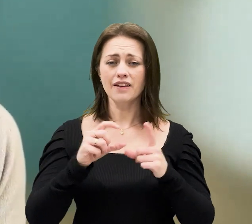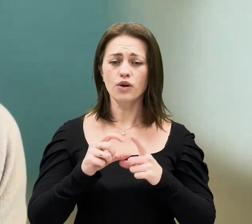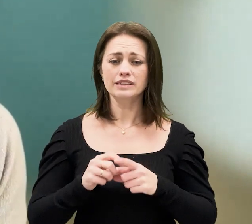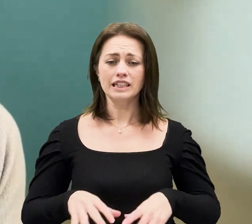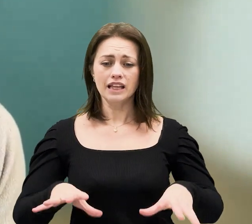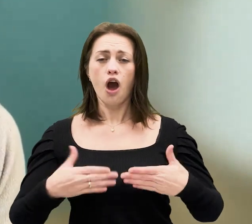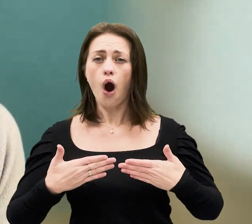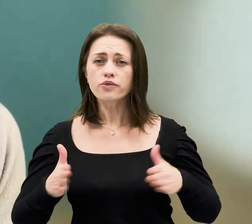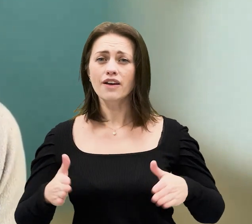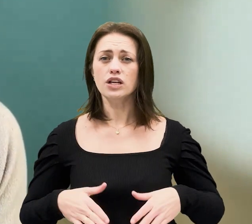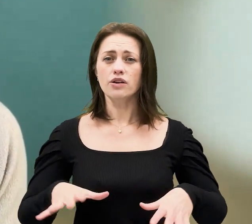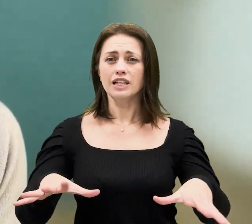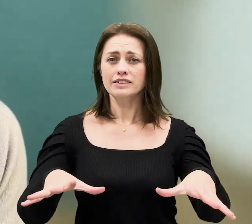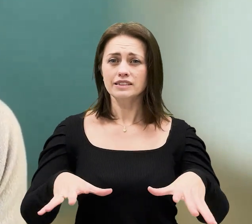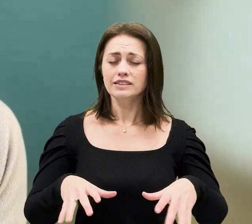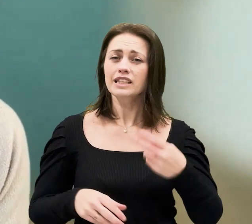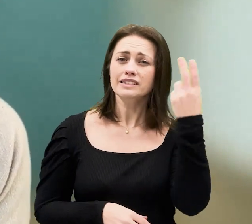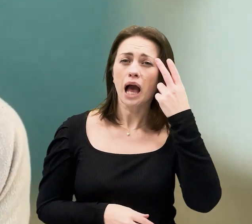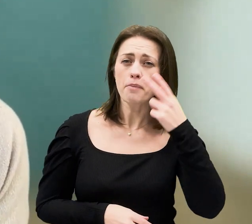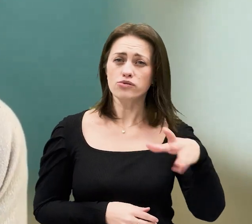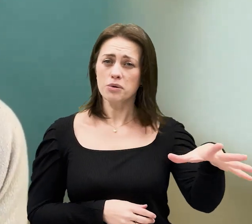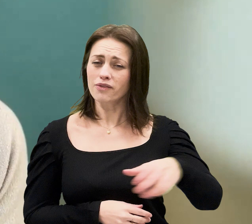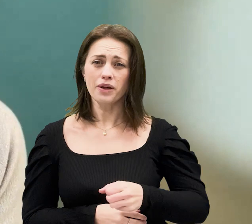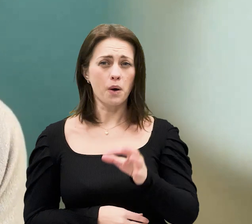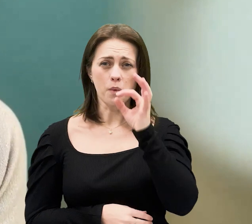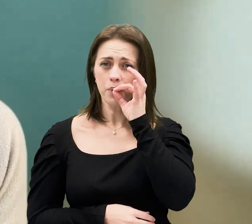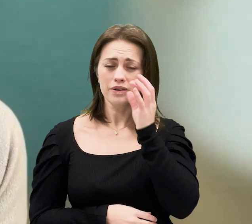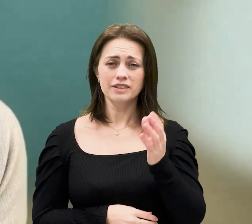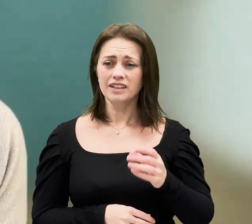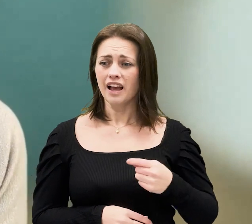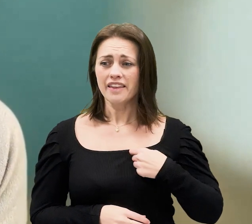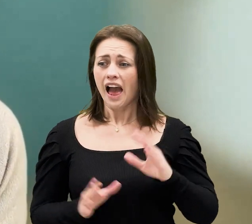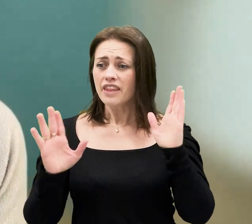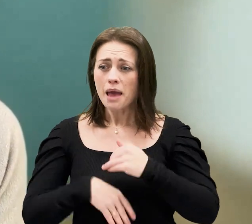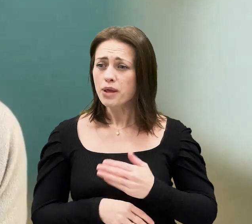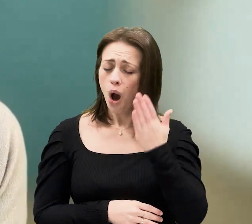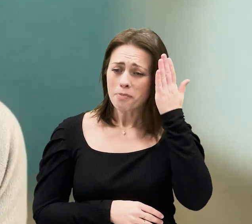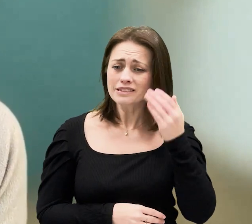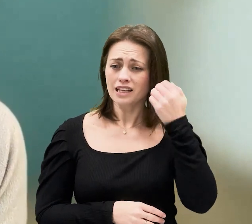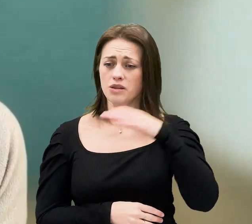in the Netherlands. I never thought it would such